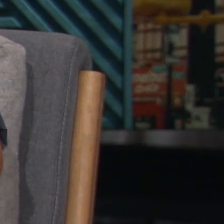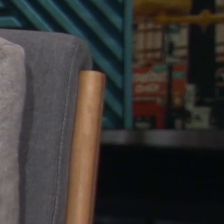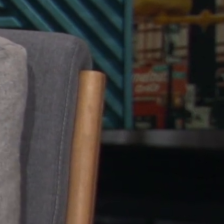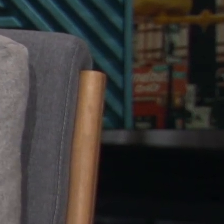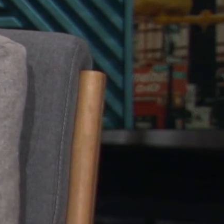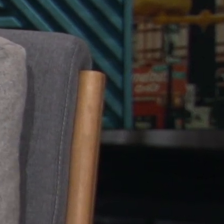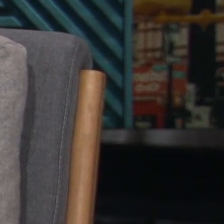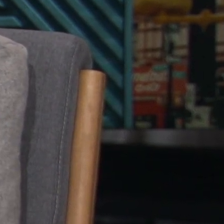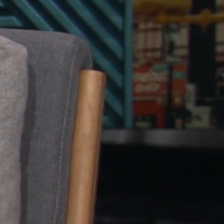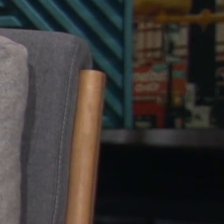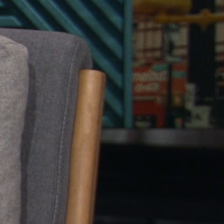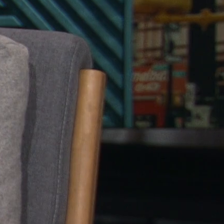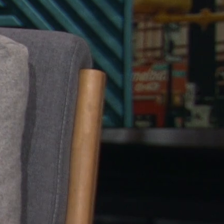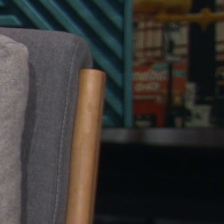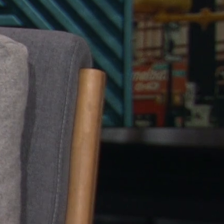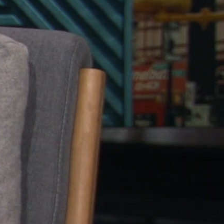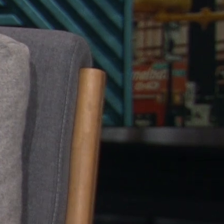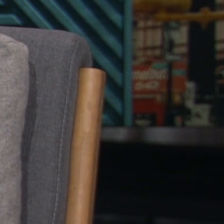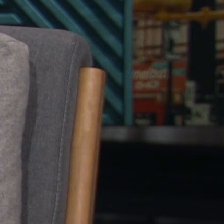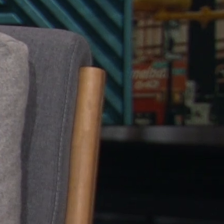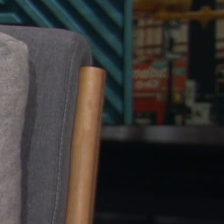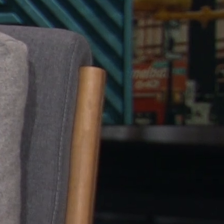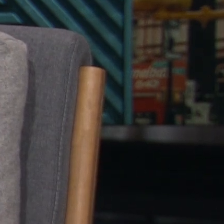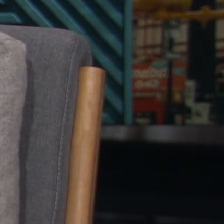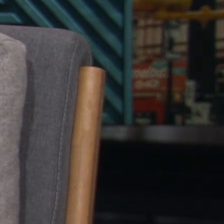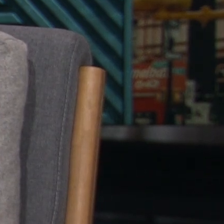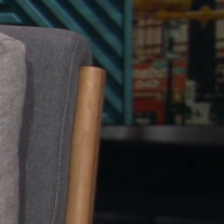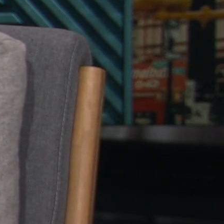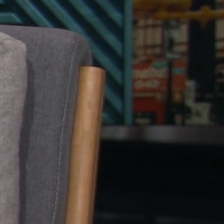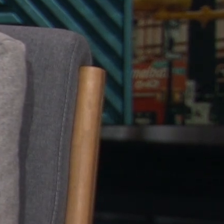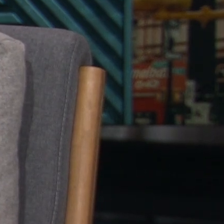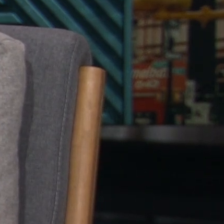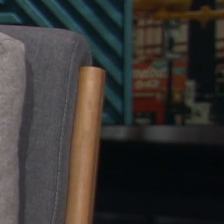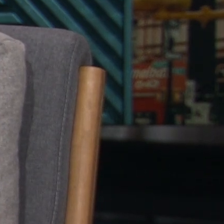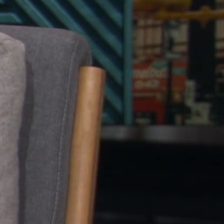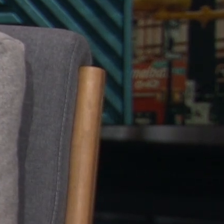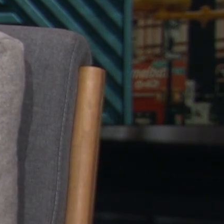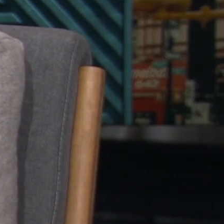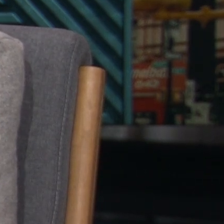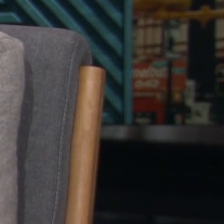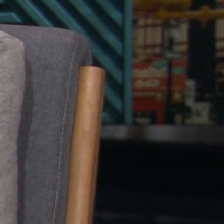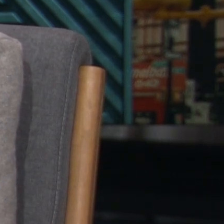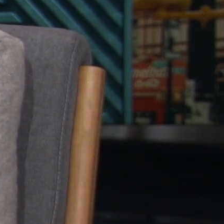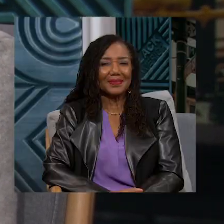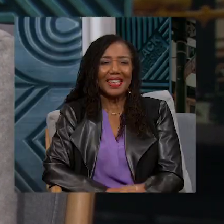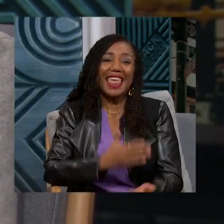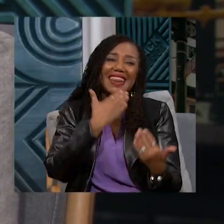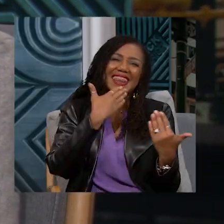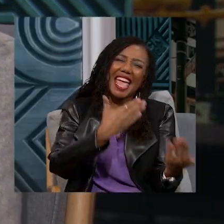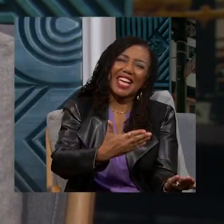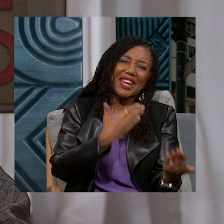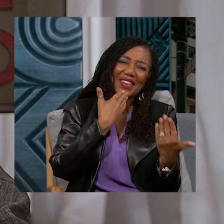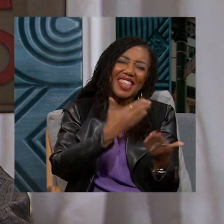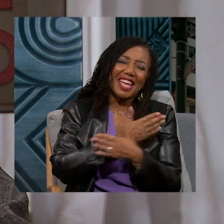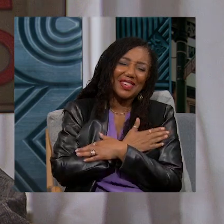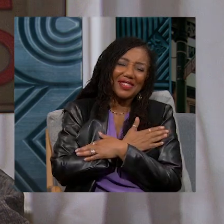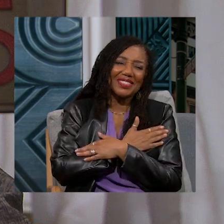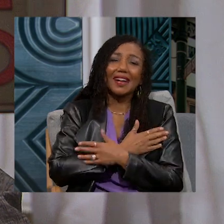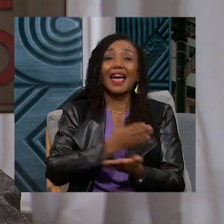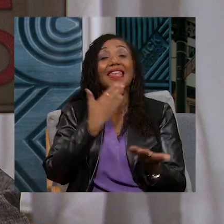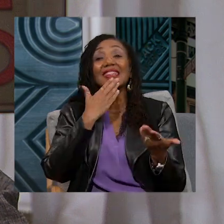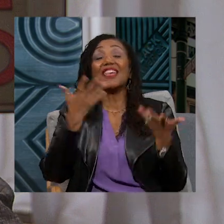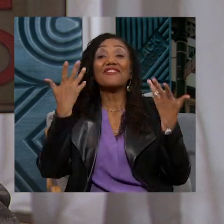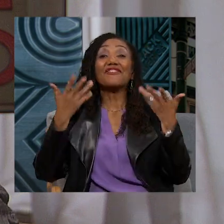Black America, and thank you to our interpreter, Kathleen Taylor, and we'll see you all again soon. Thank you for that.